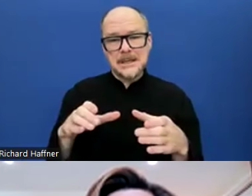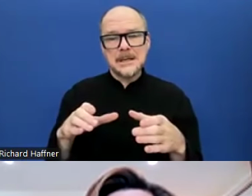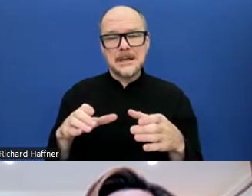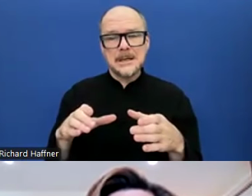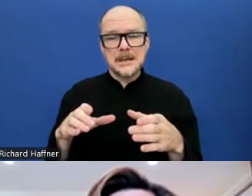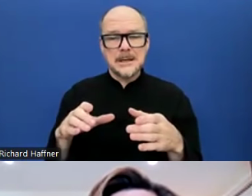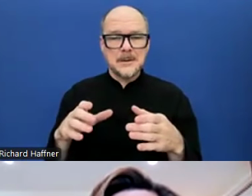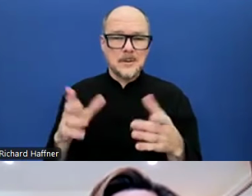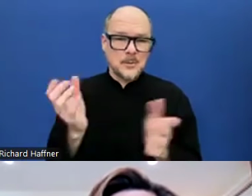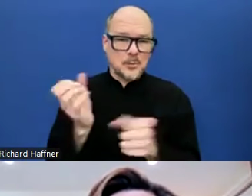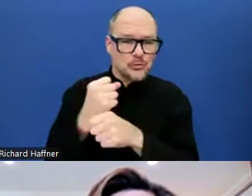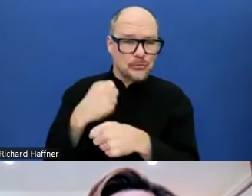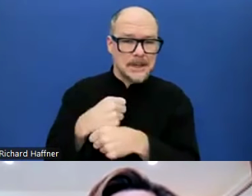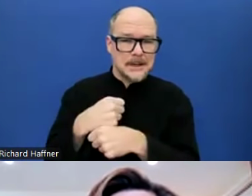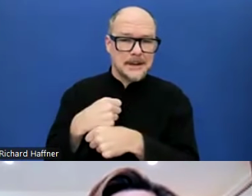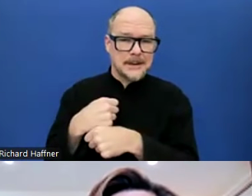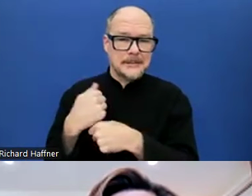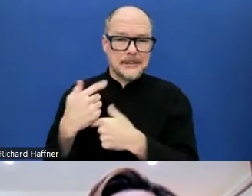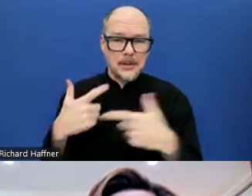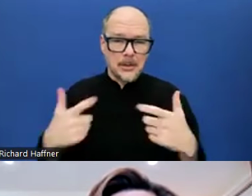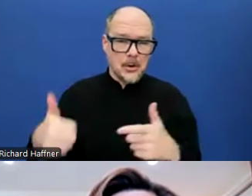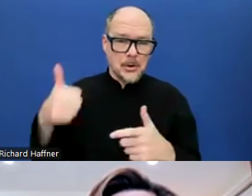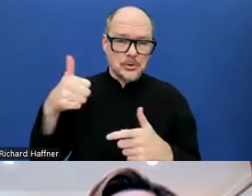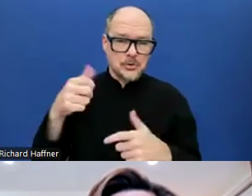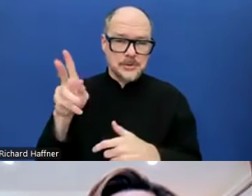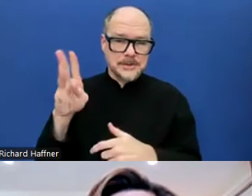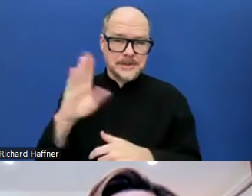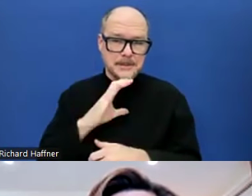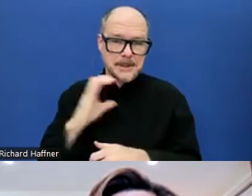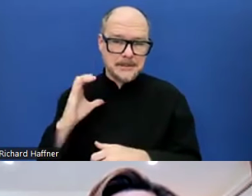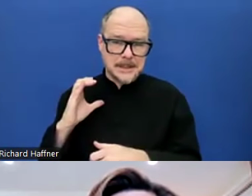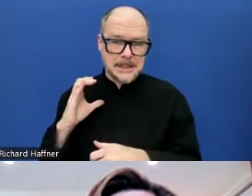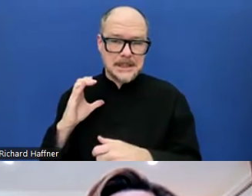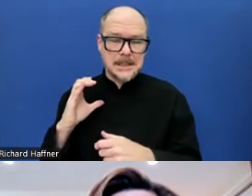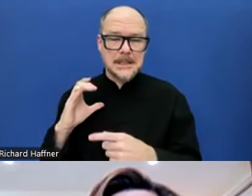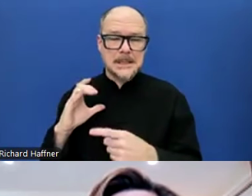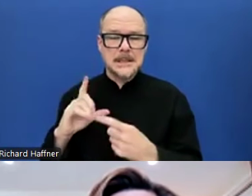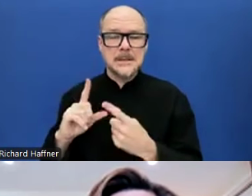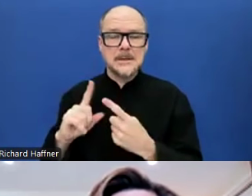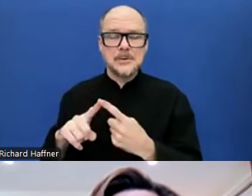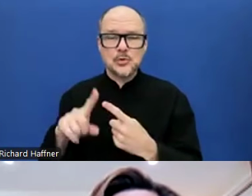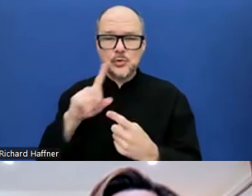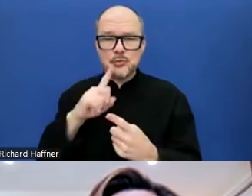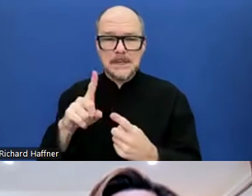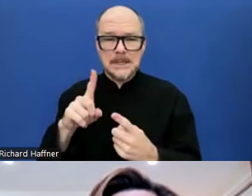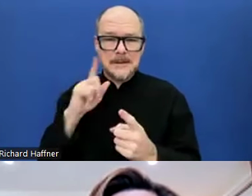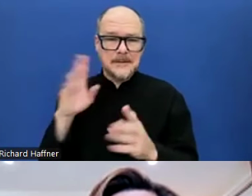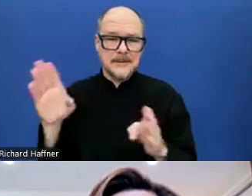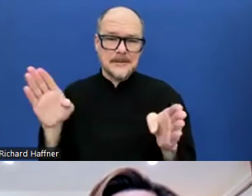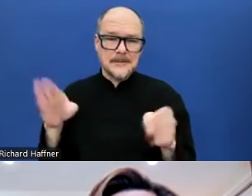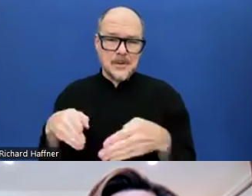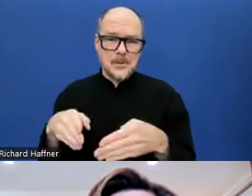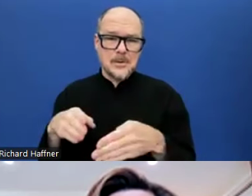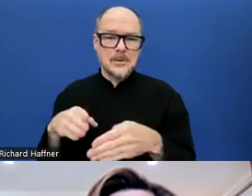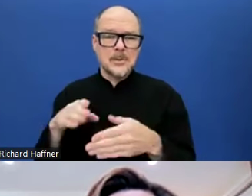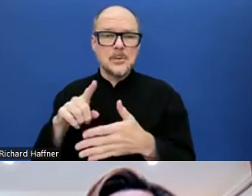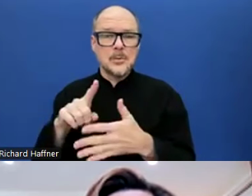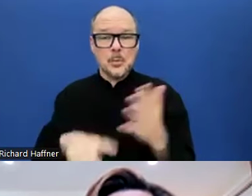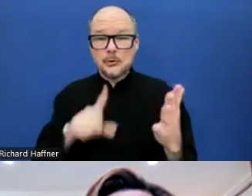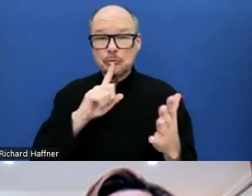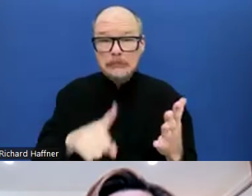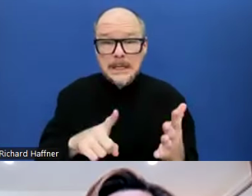create a larger subcommittee to really focus on what really is